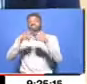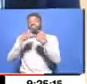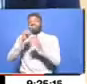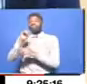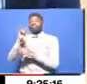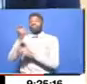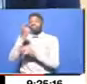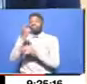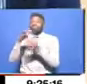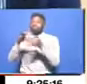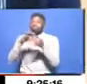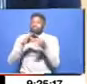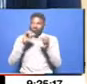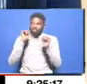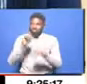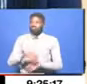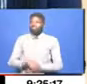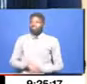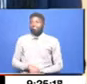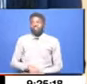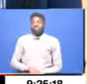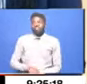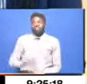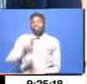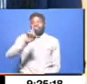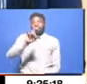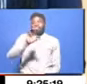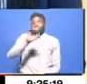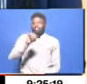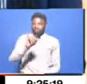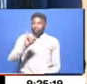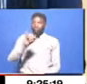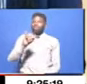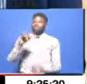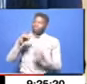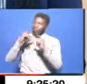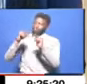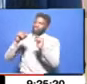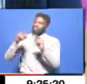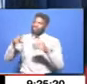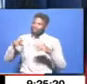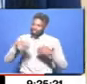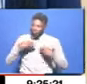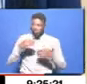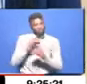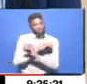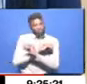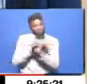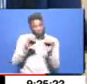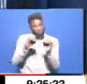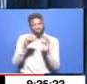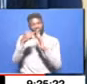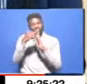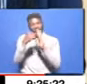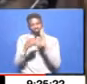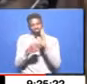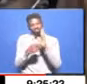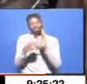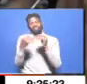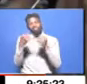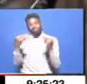has disowned the guidelines. The DCI has said those guidelines are